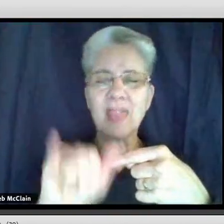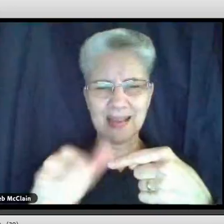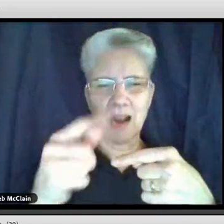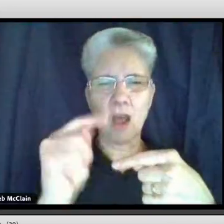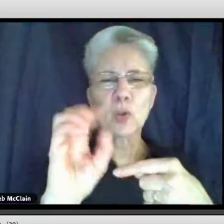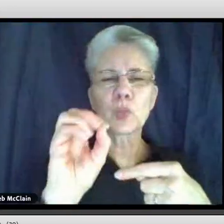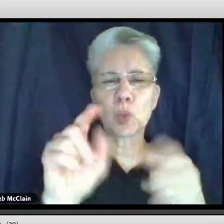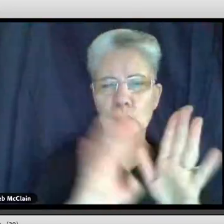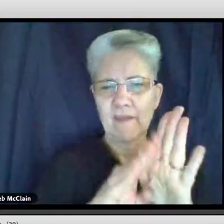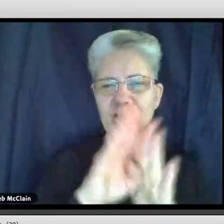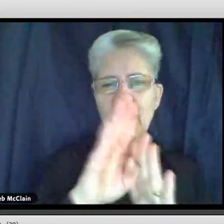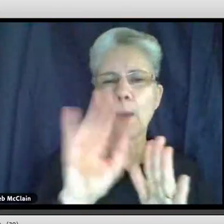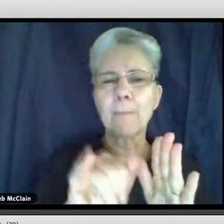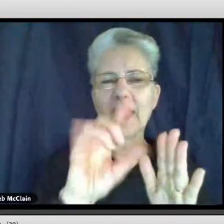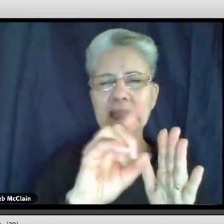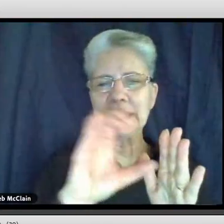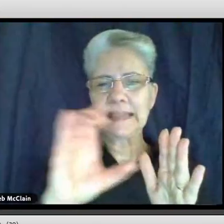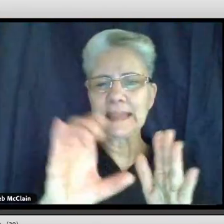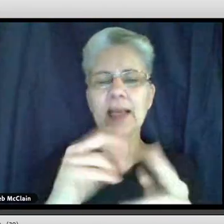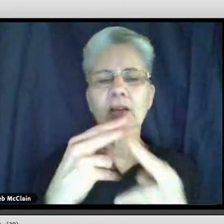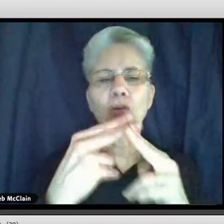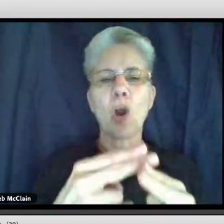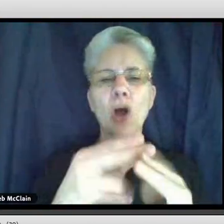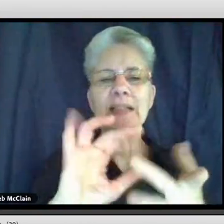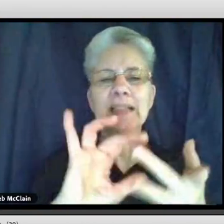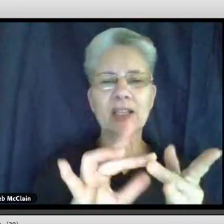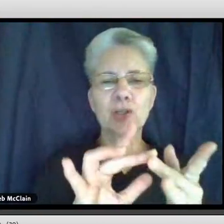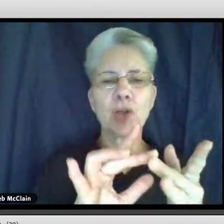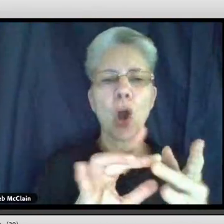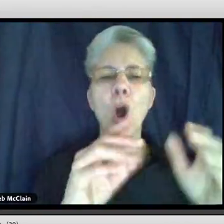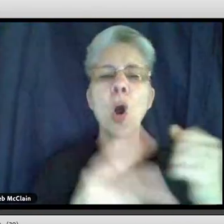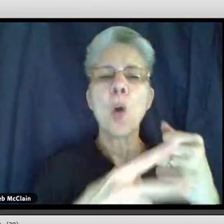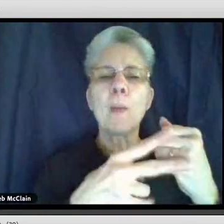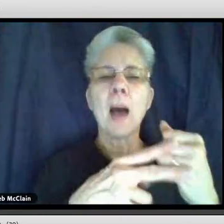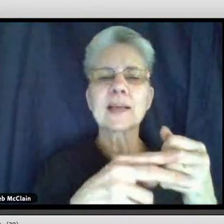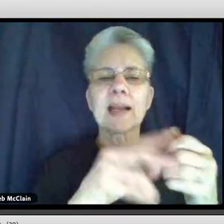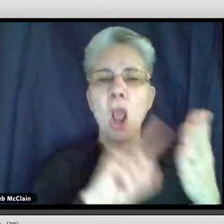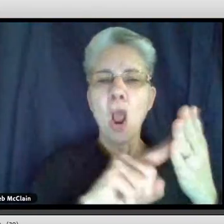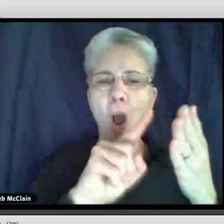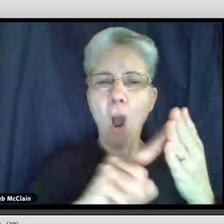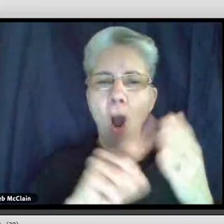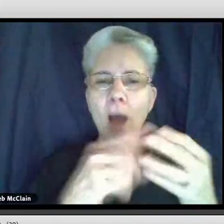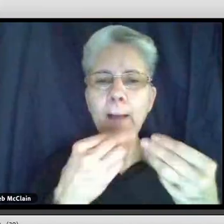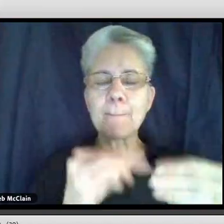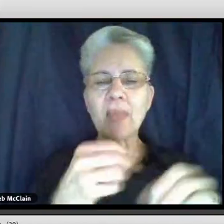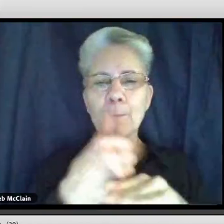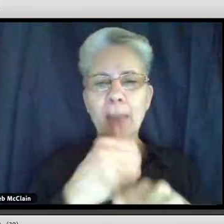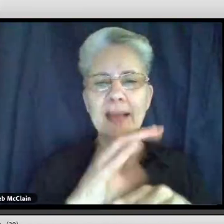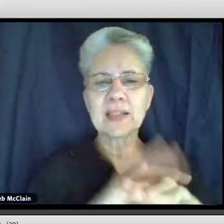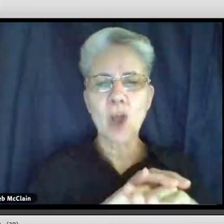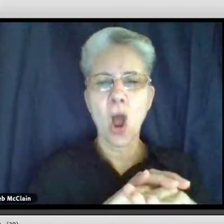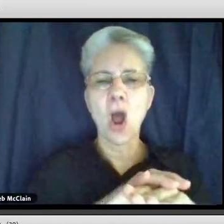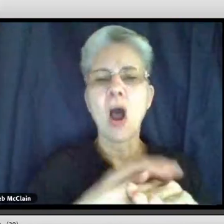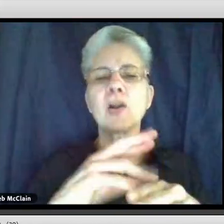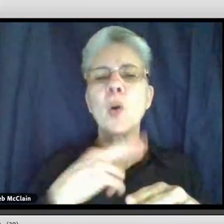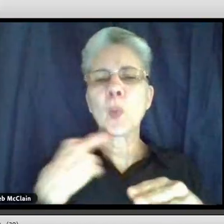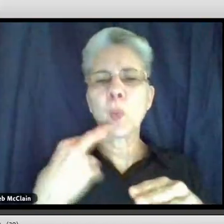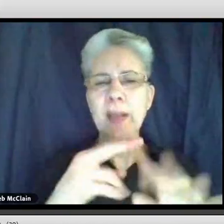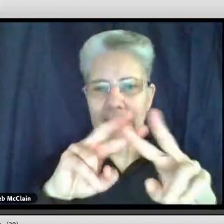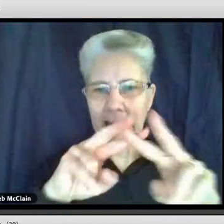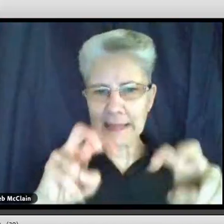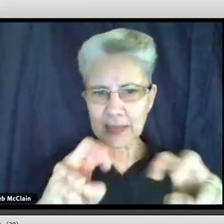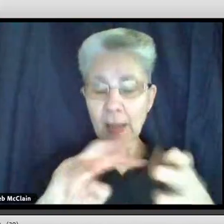that was developed by the DCC. It stands for Digital Repository Audit Method based on risk assessment.